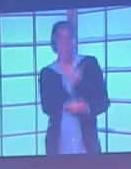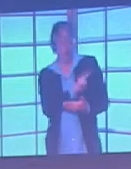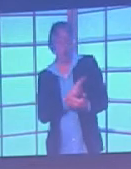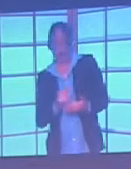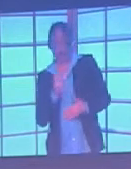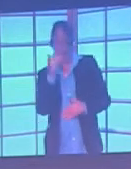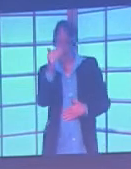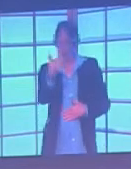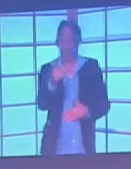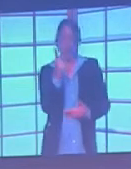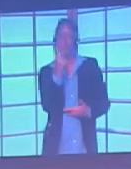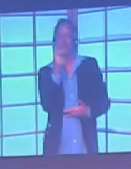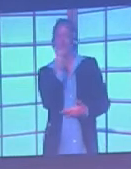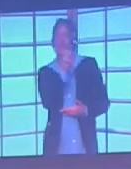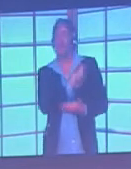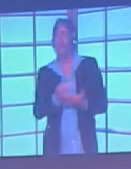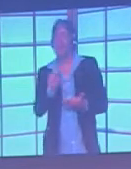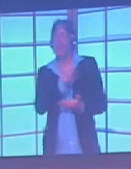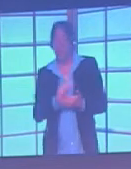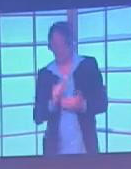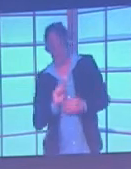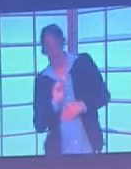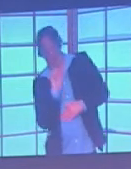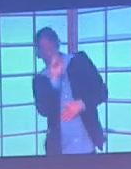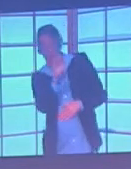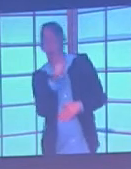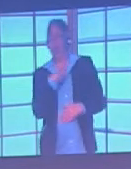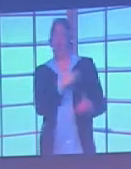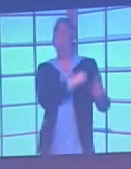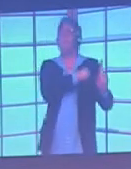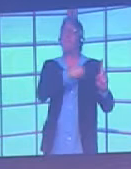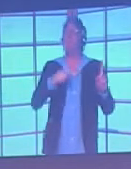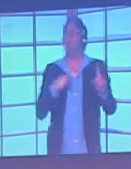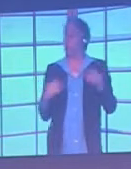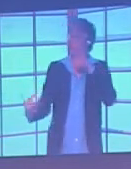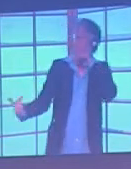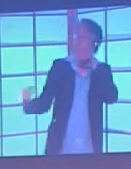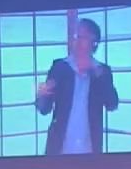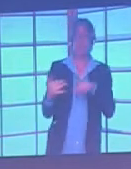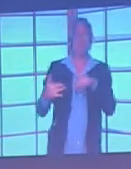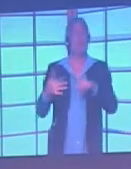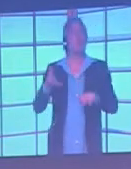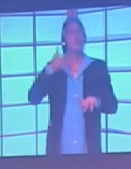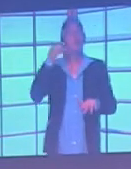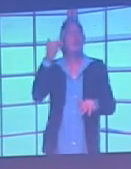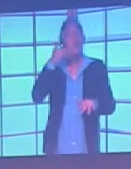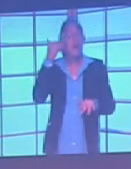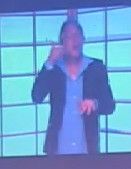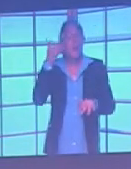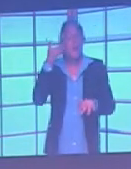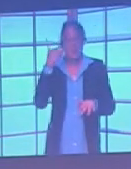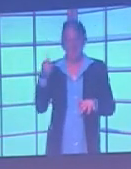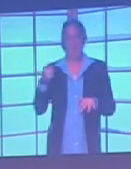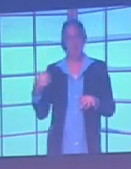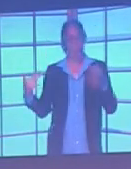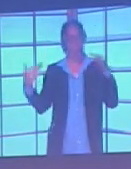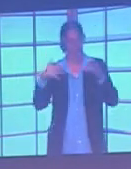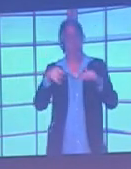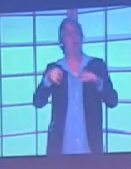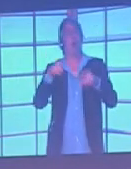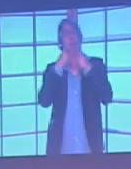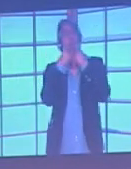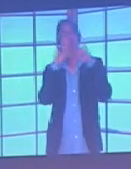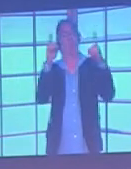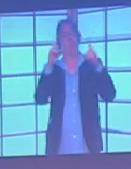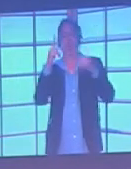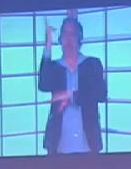Republic, it will be official set up. So we're working, and generally